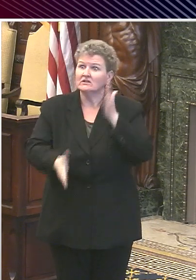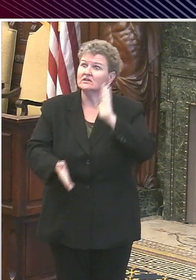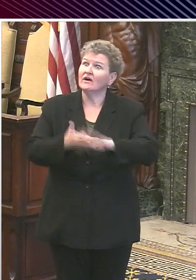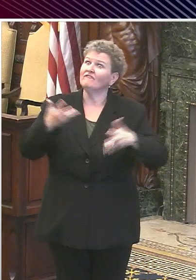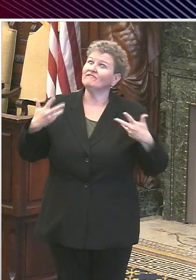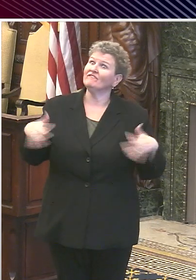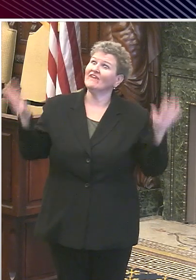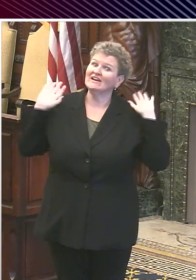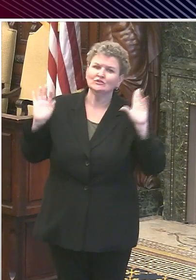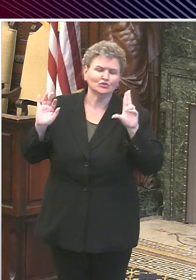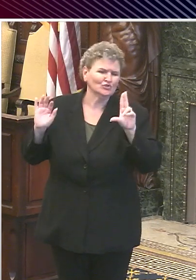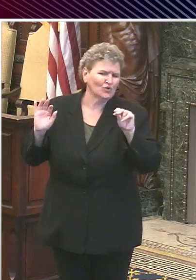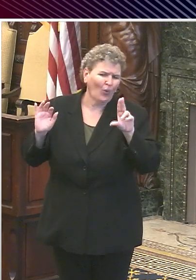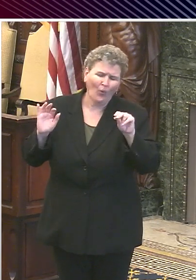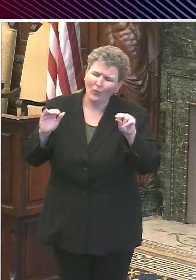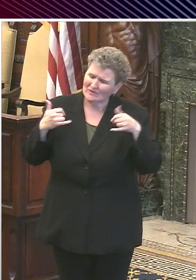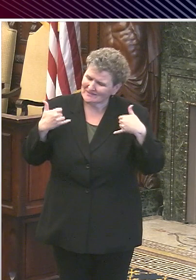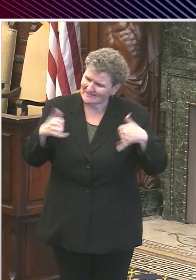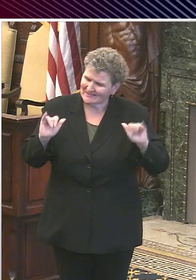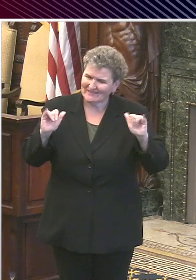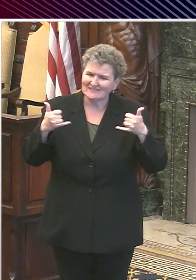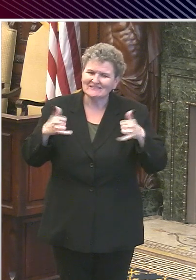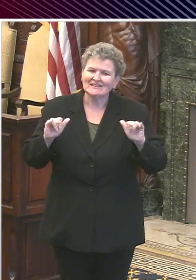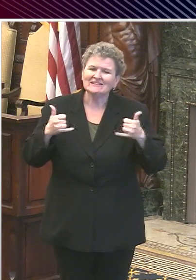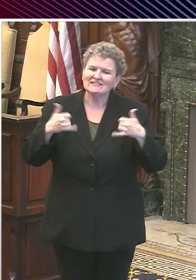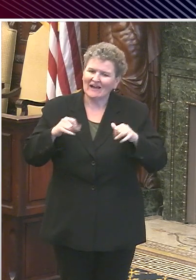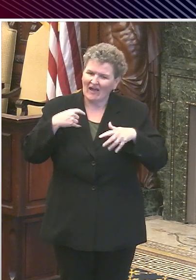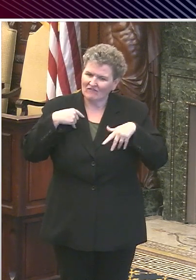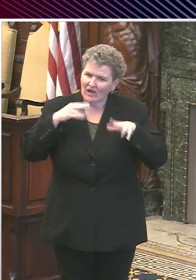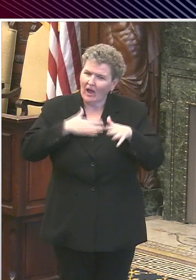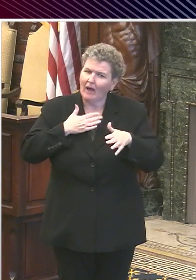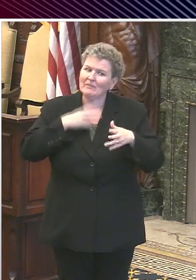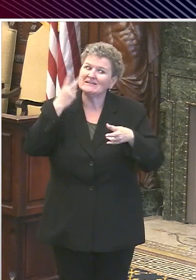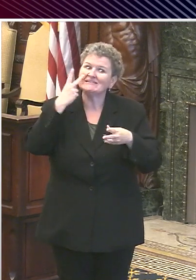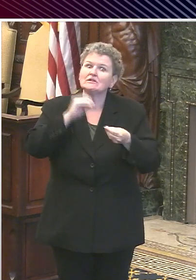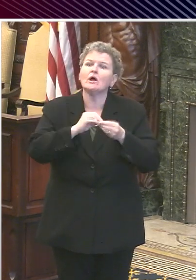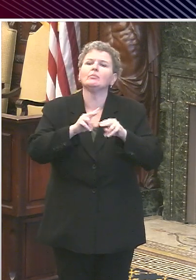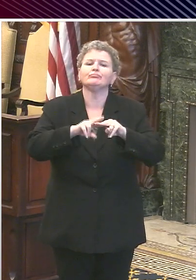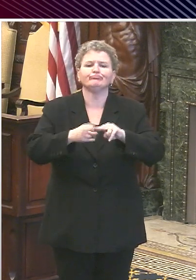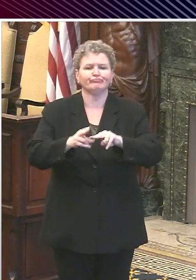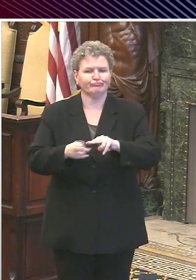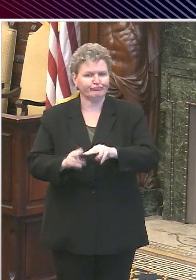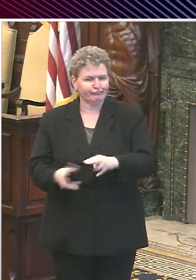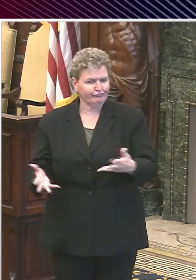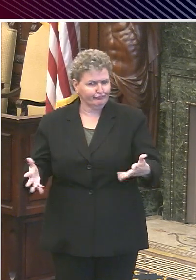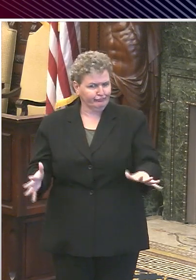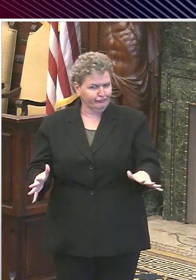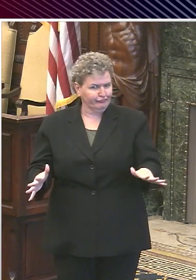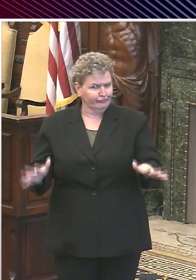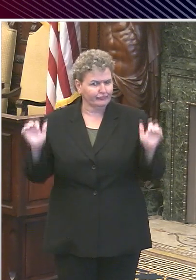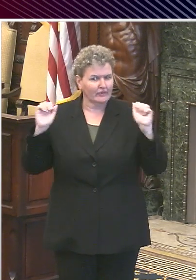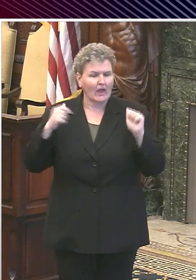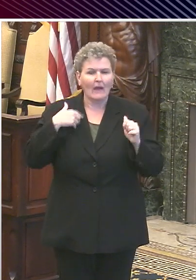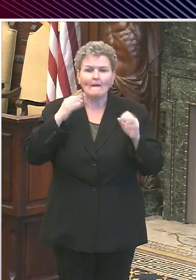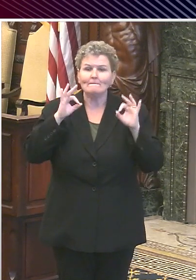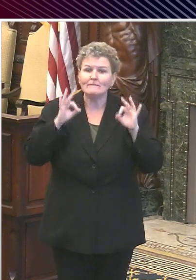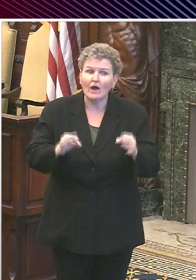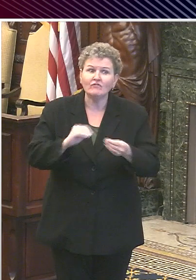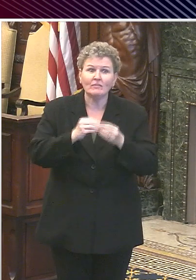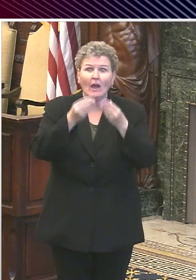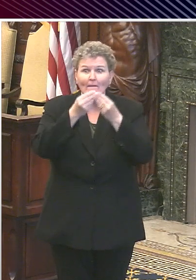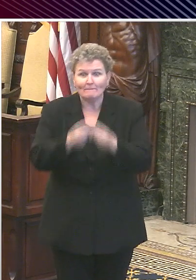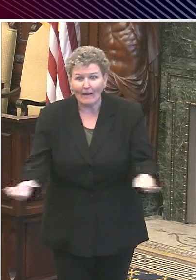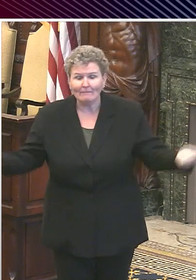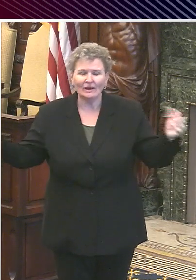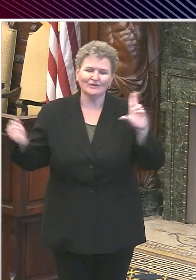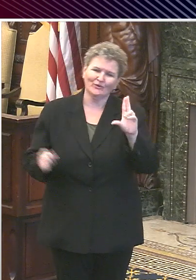from here. So we're pleased to see the numbers where they're going right now, but I'm not going to say for sure that this is over.